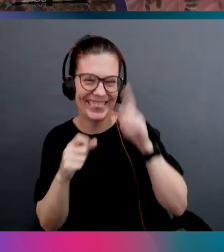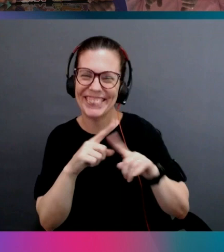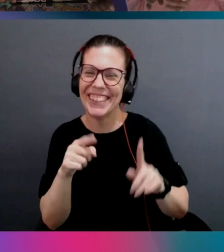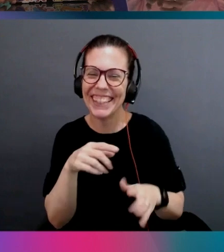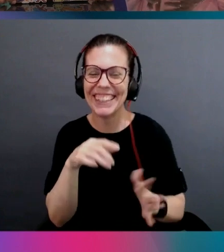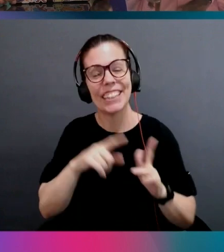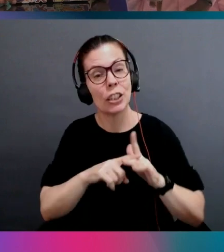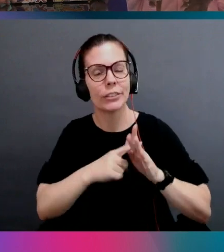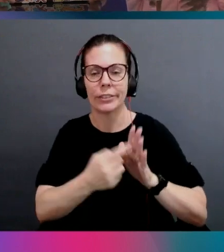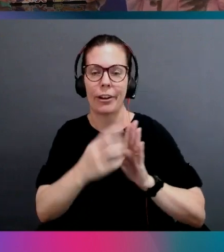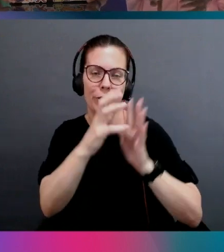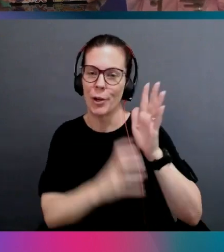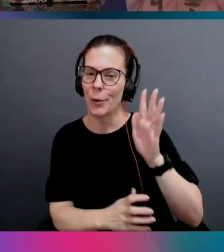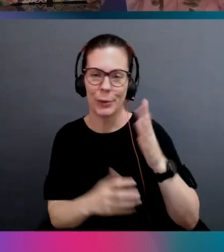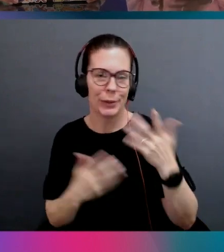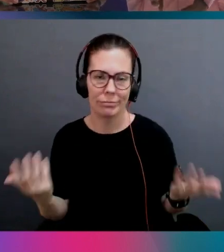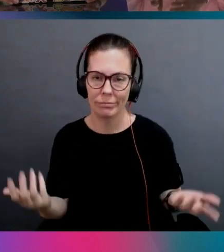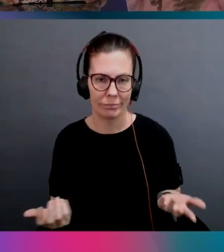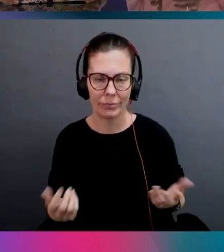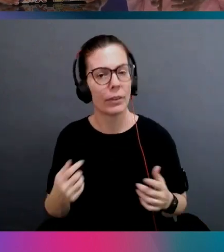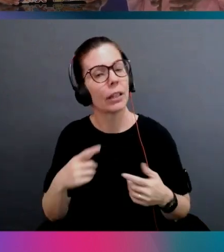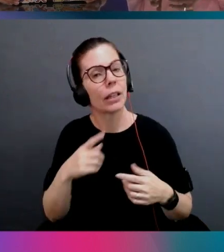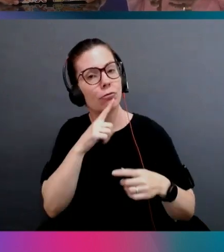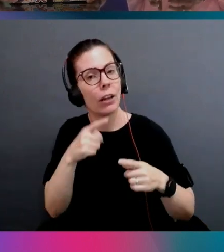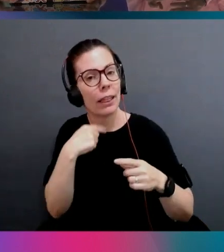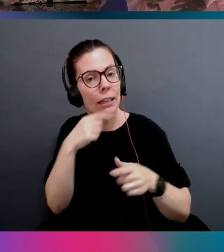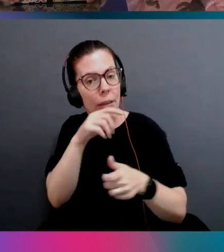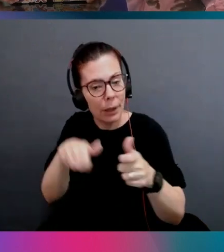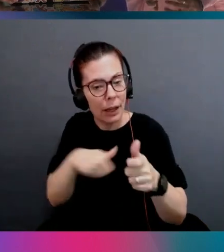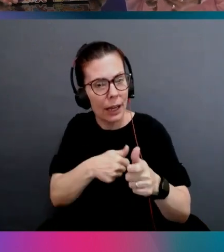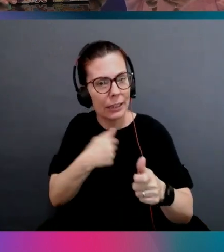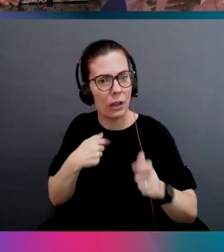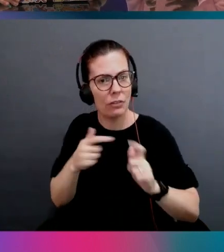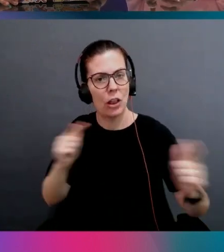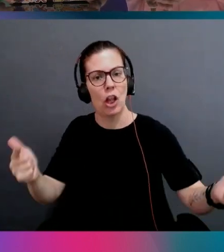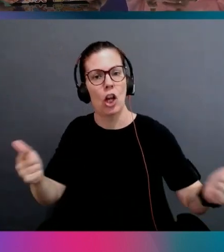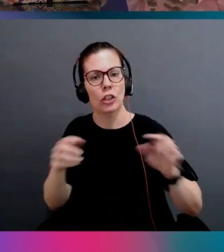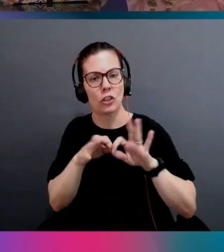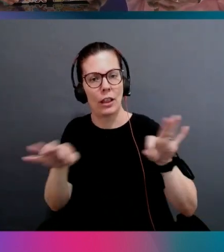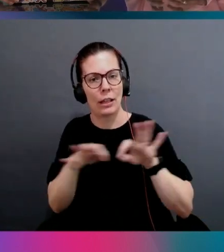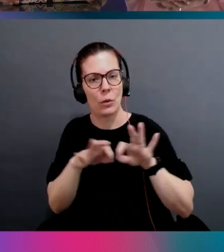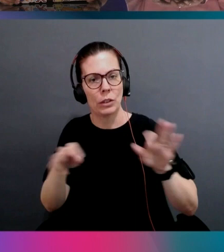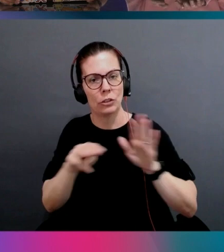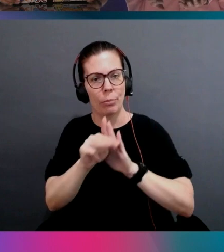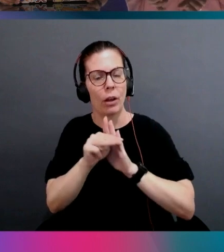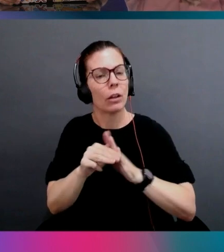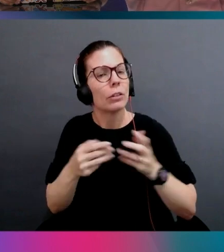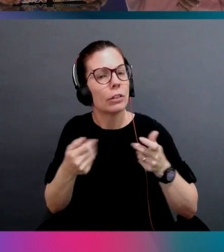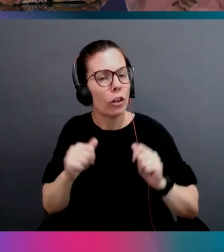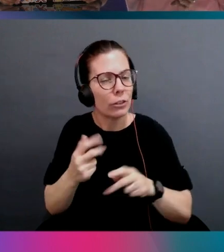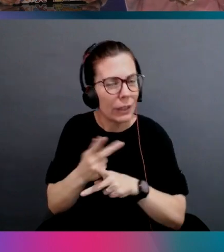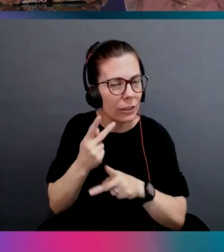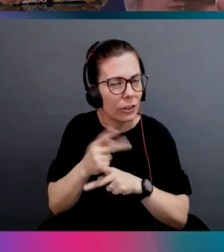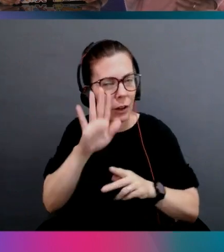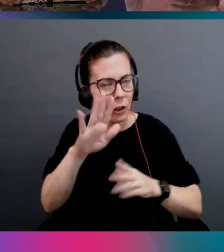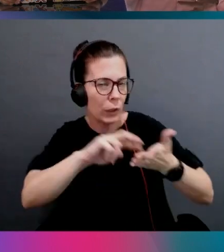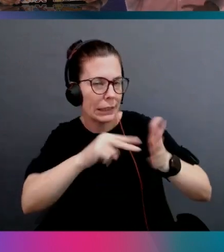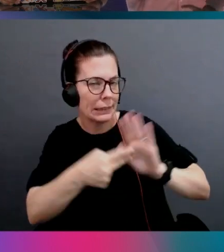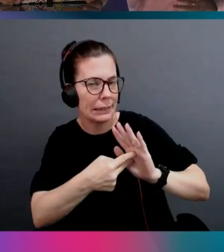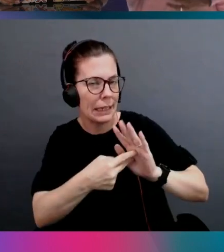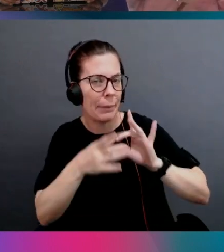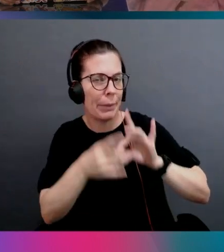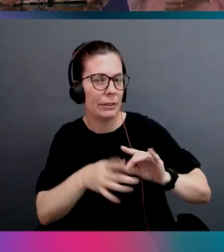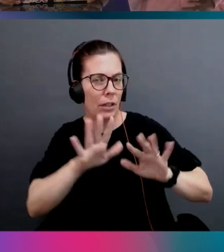code. Because under the hood we use these large language models that are ultimately trying to figure out your intent based on kind of what you're trying to type.